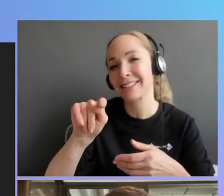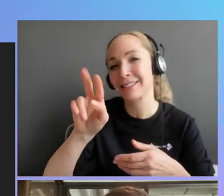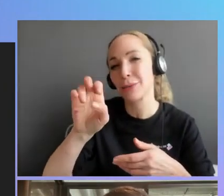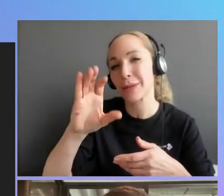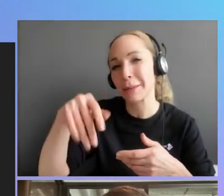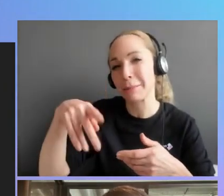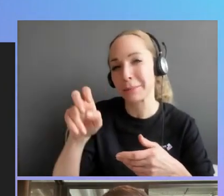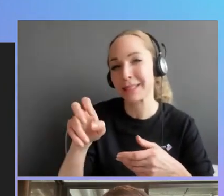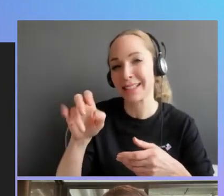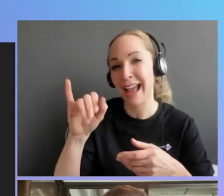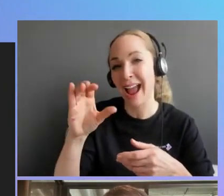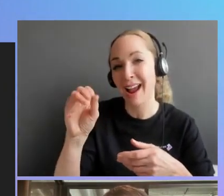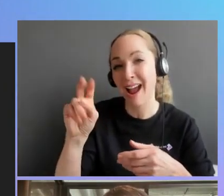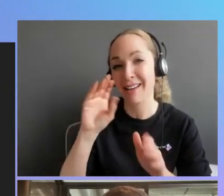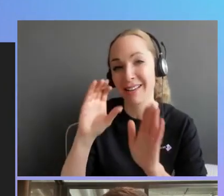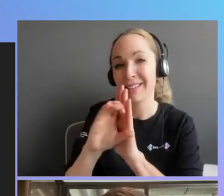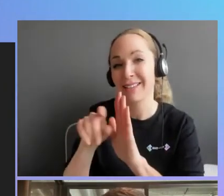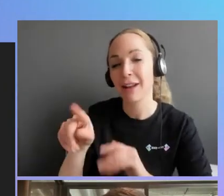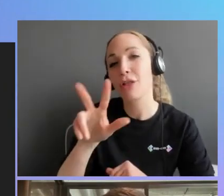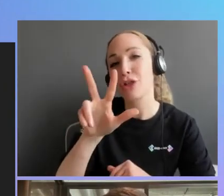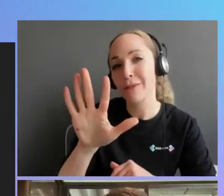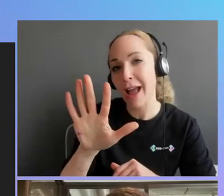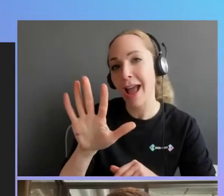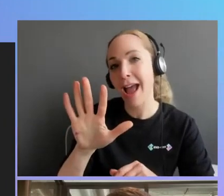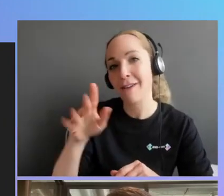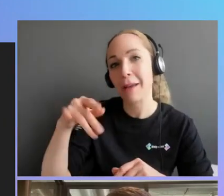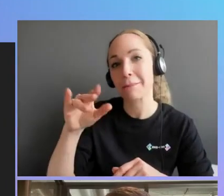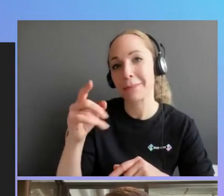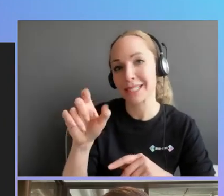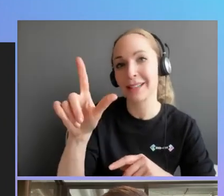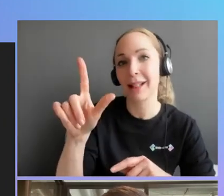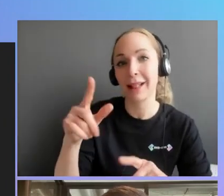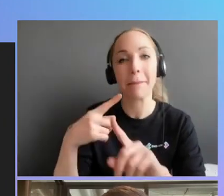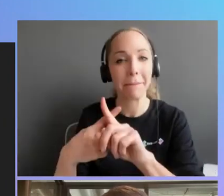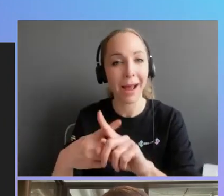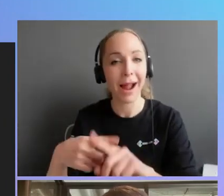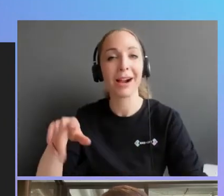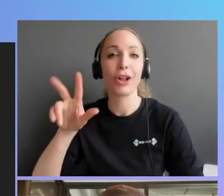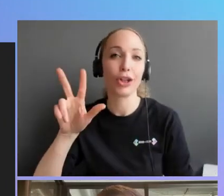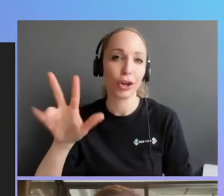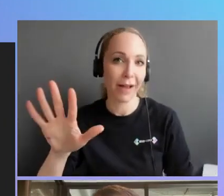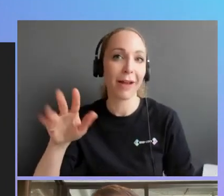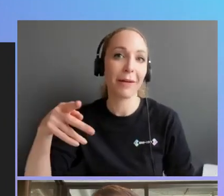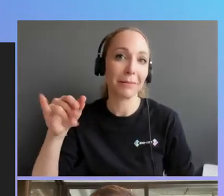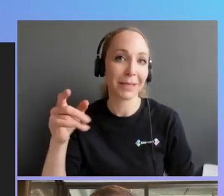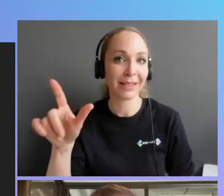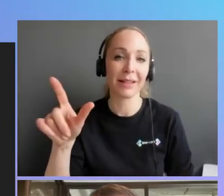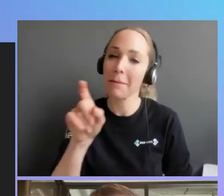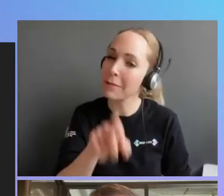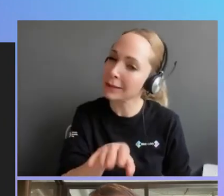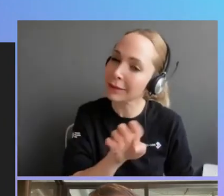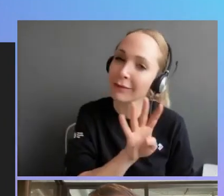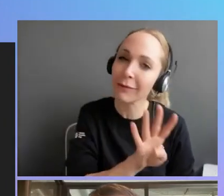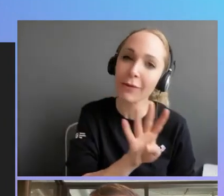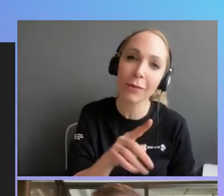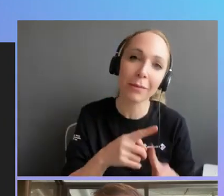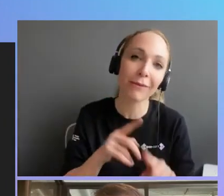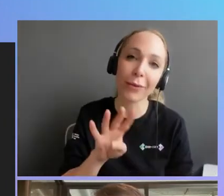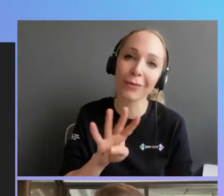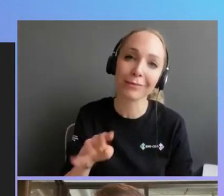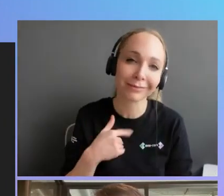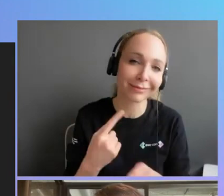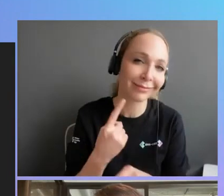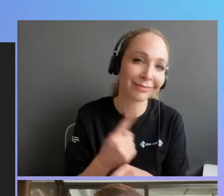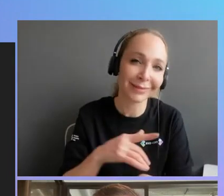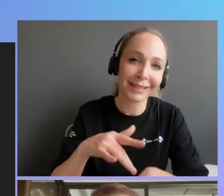is actually only 35 pixels by 35 pixels. And that needs to be at least 44 by 44 to have a proper